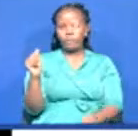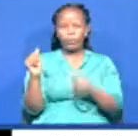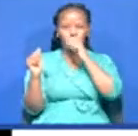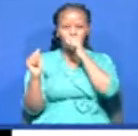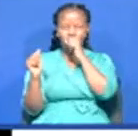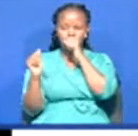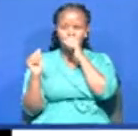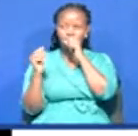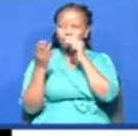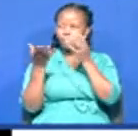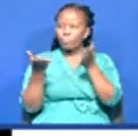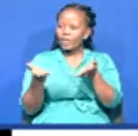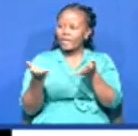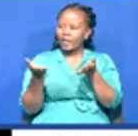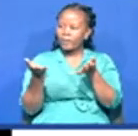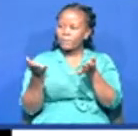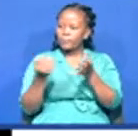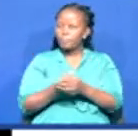now I want to turn to